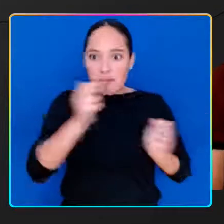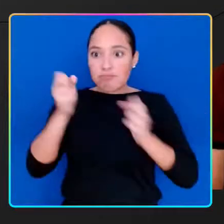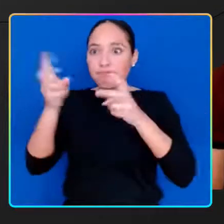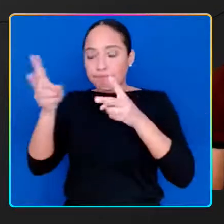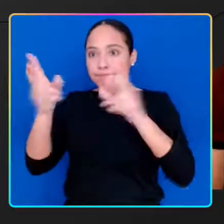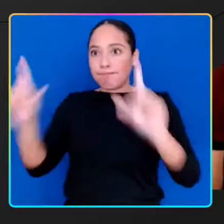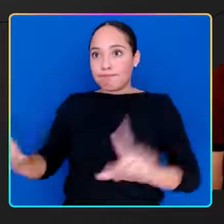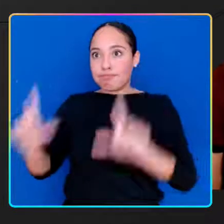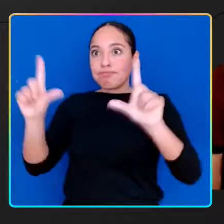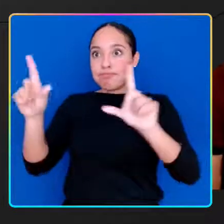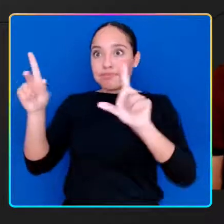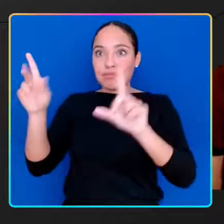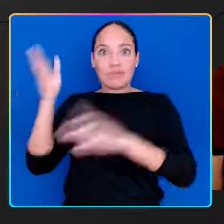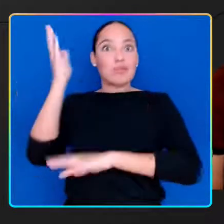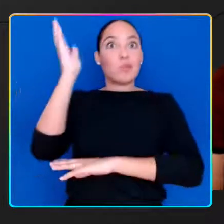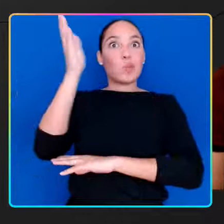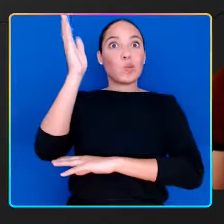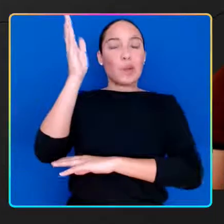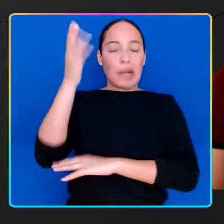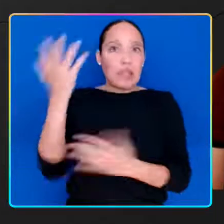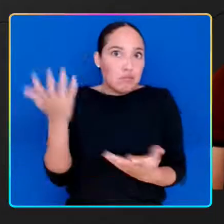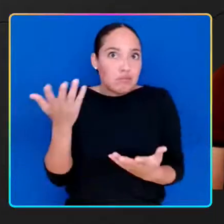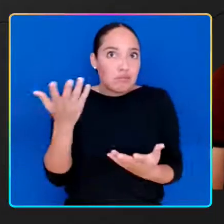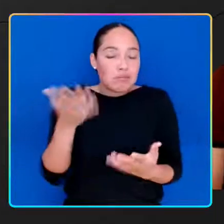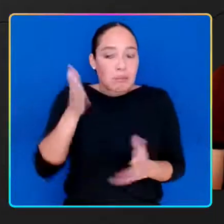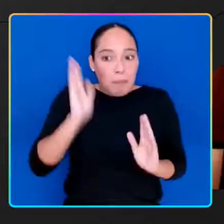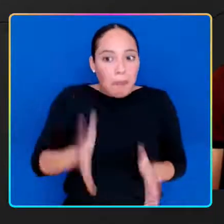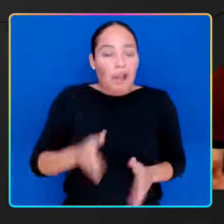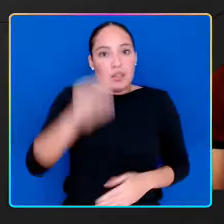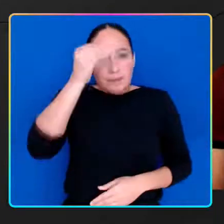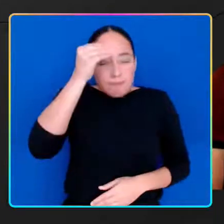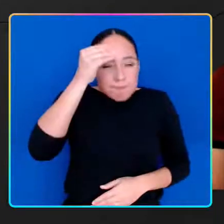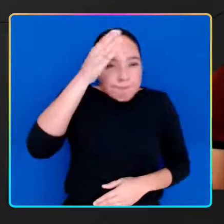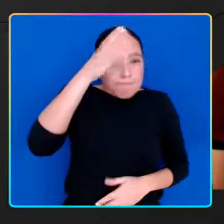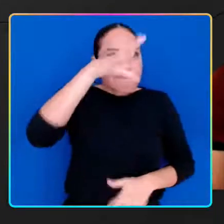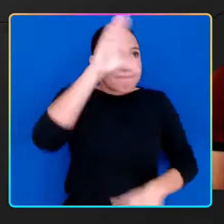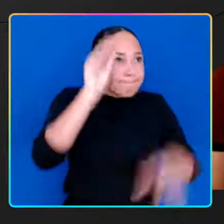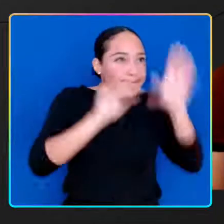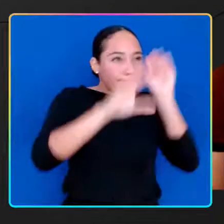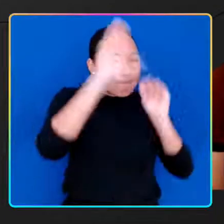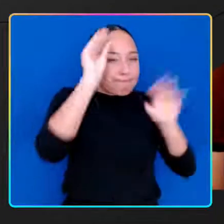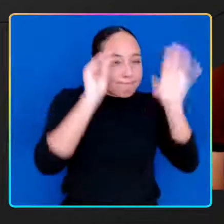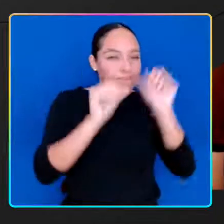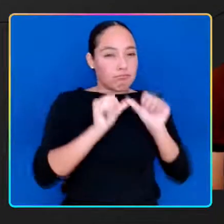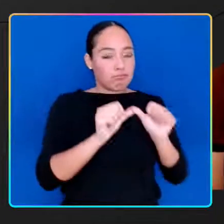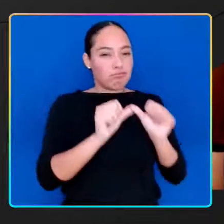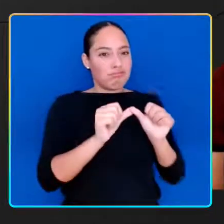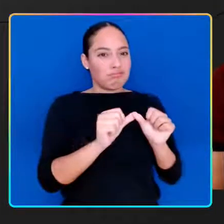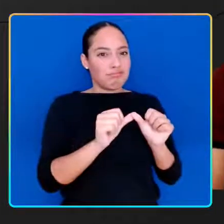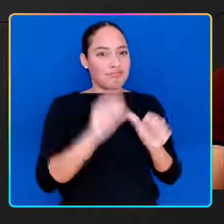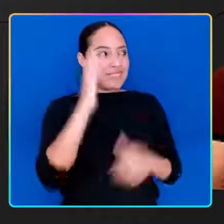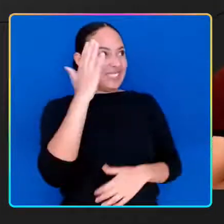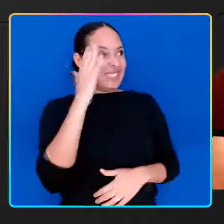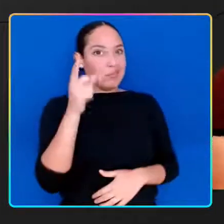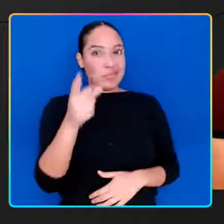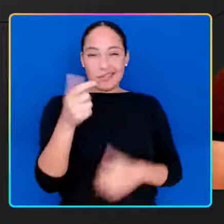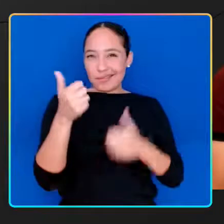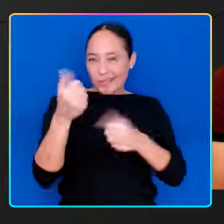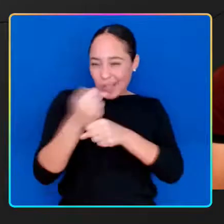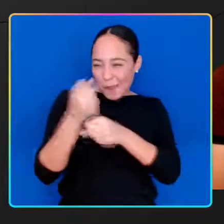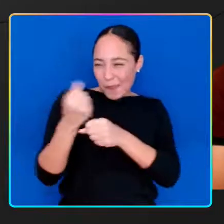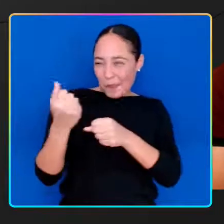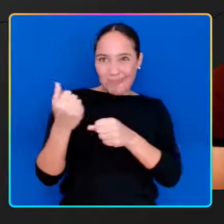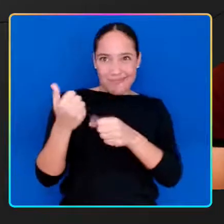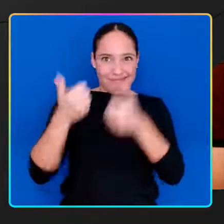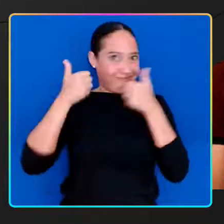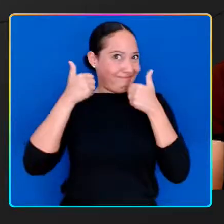day job. So I also always like that. So it seems like you're in a pretty cool spot at the moment, doing what